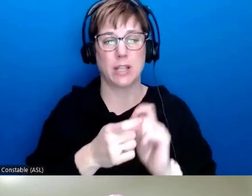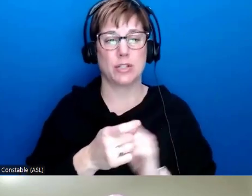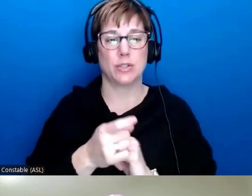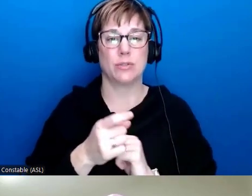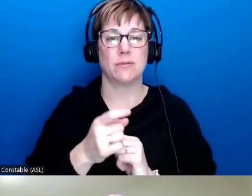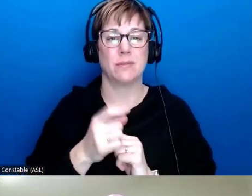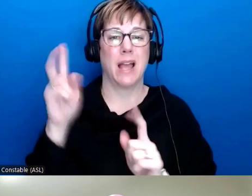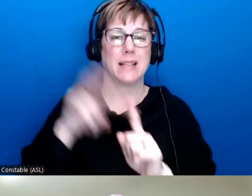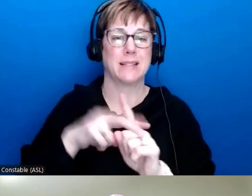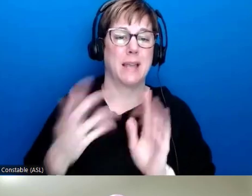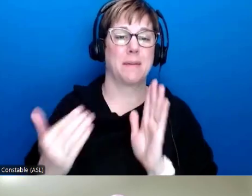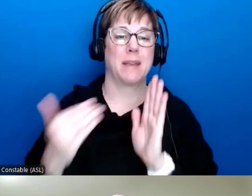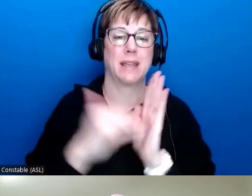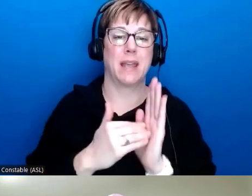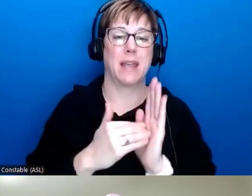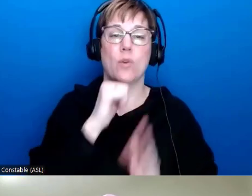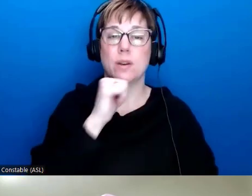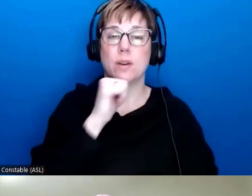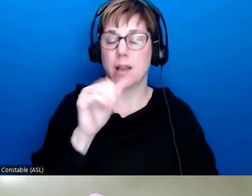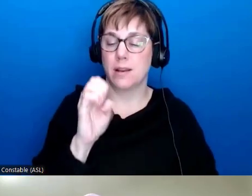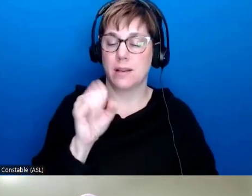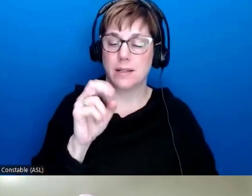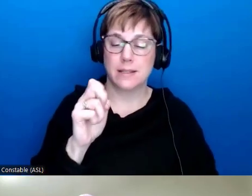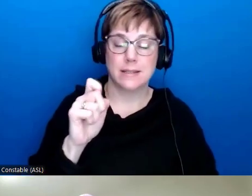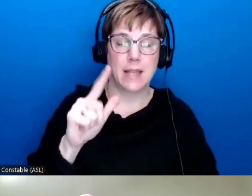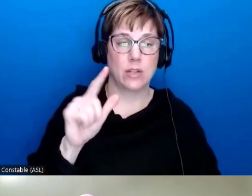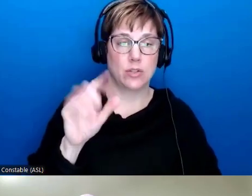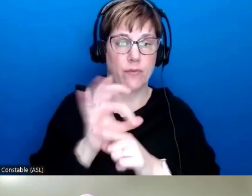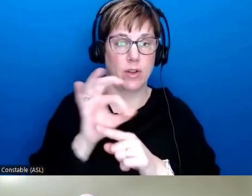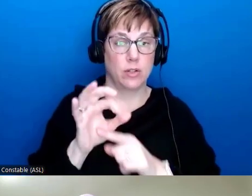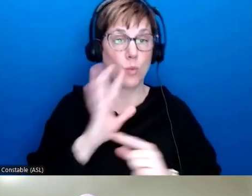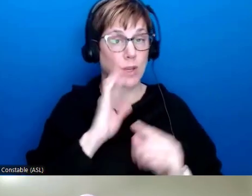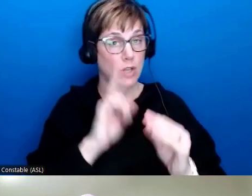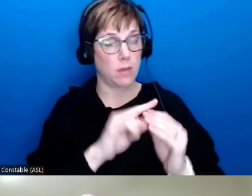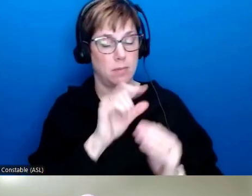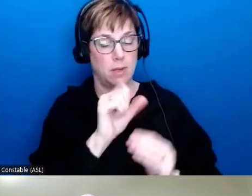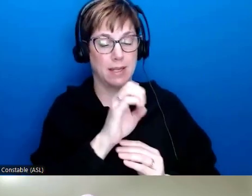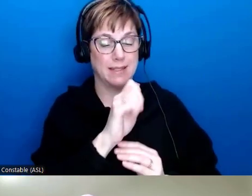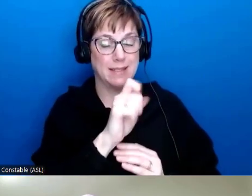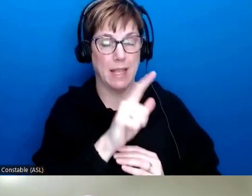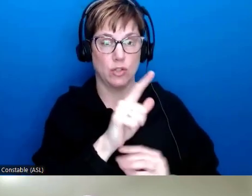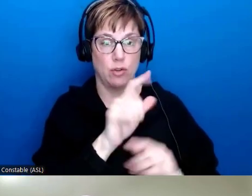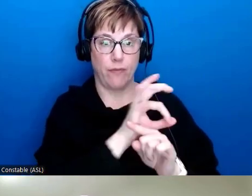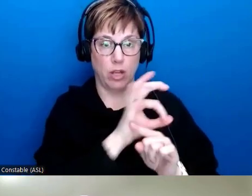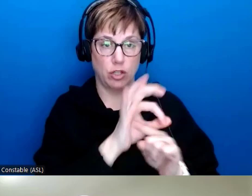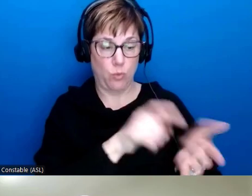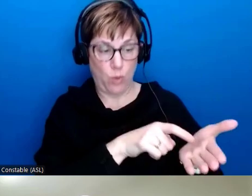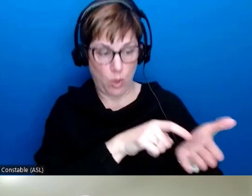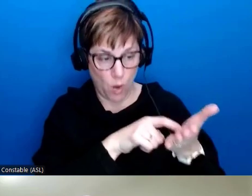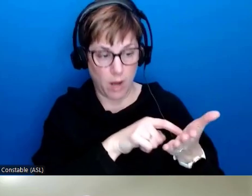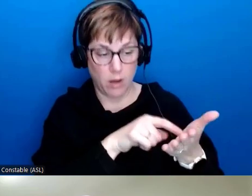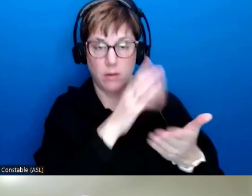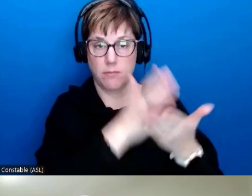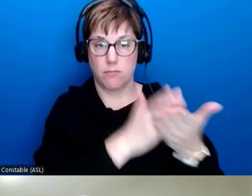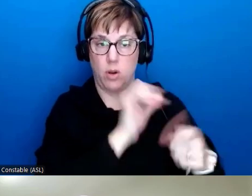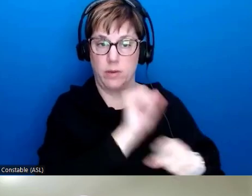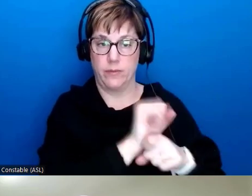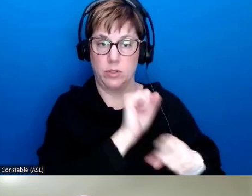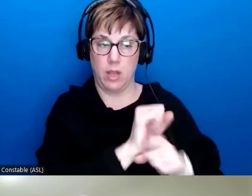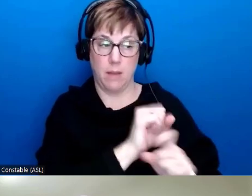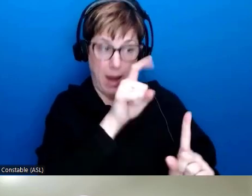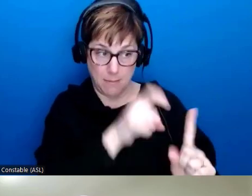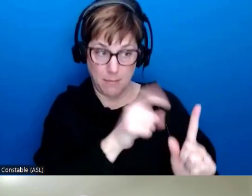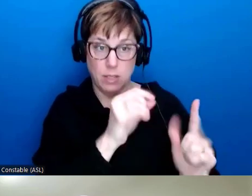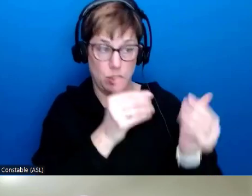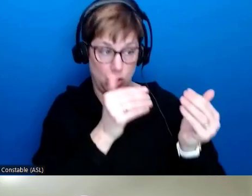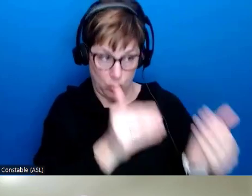non-essential functions. I'm sorry. So again, we talked a lot about the essential functions of the job, which an employee must do with or without reasonable accommodation. But